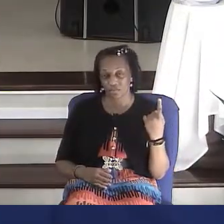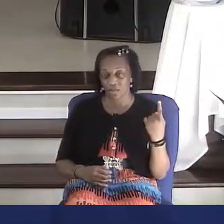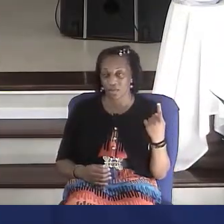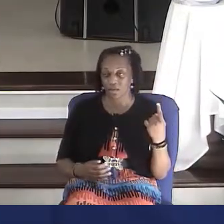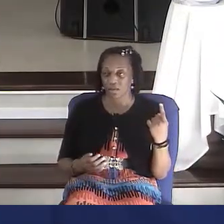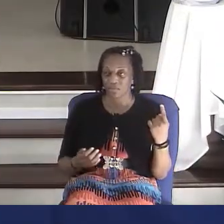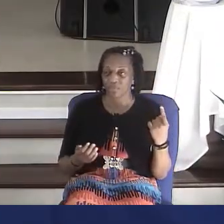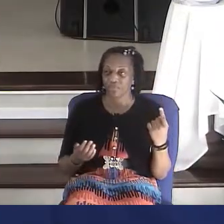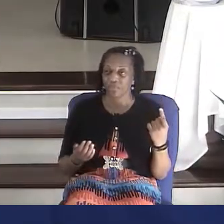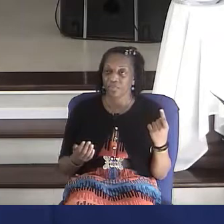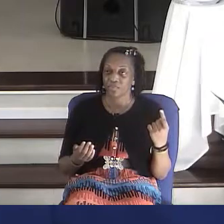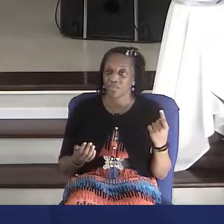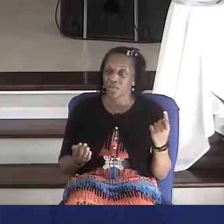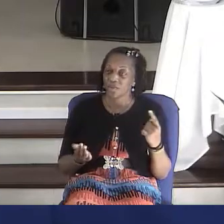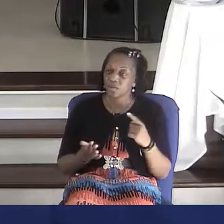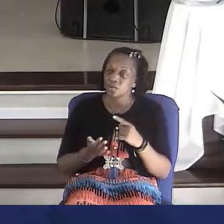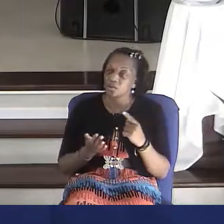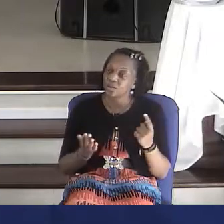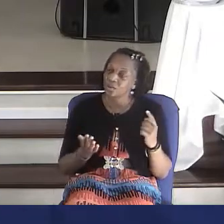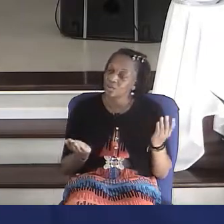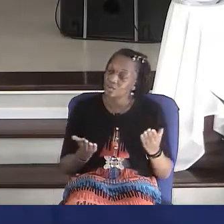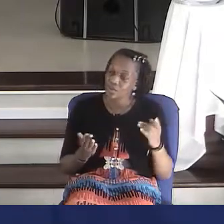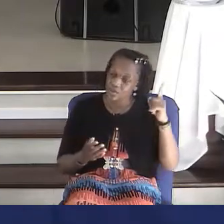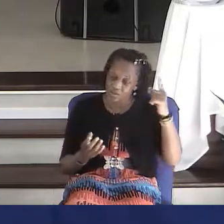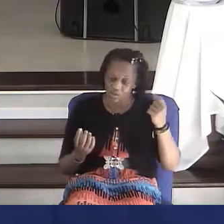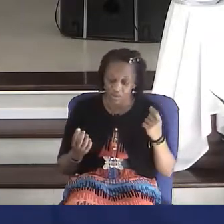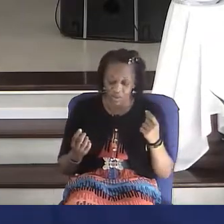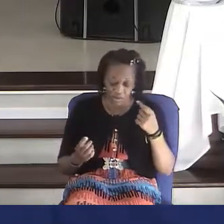What you've done for me,